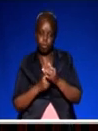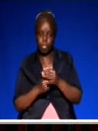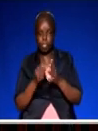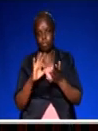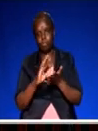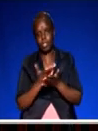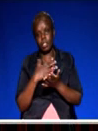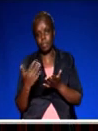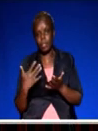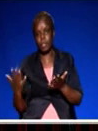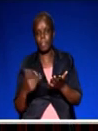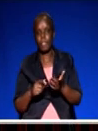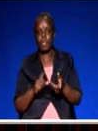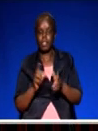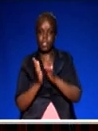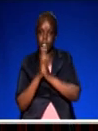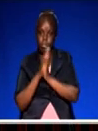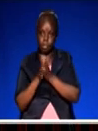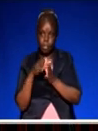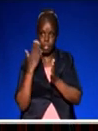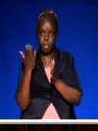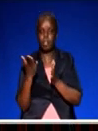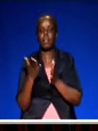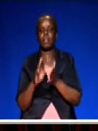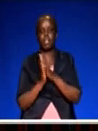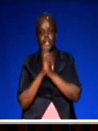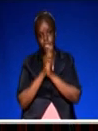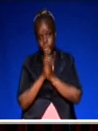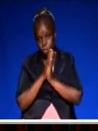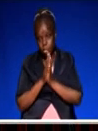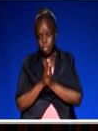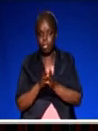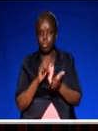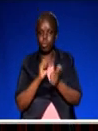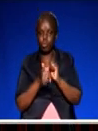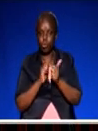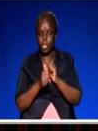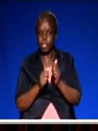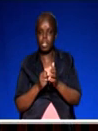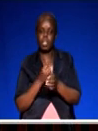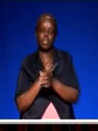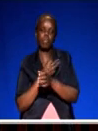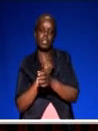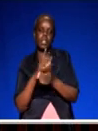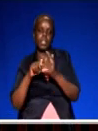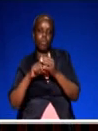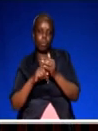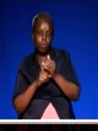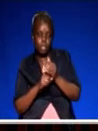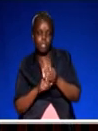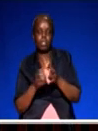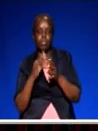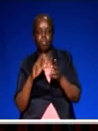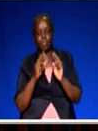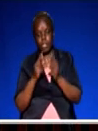something. So ideological narratives are stories that explain the origin of